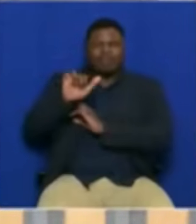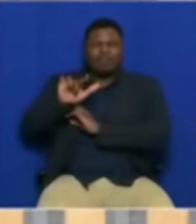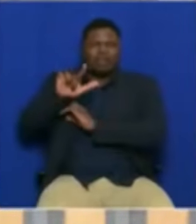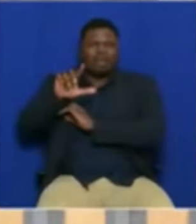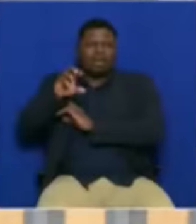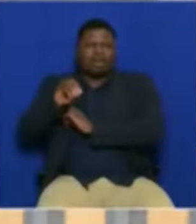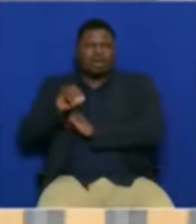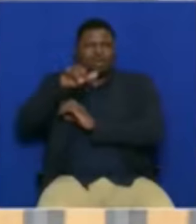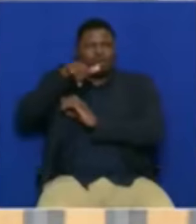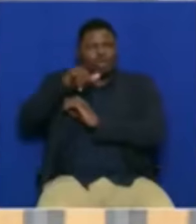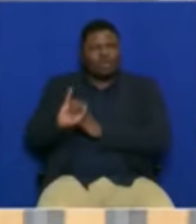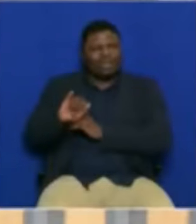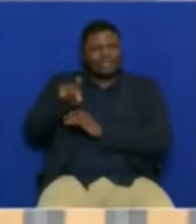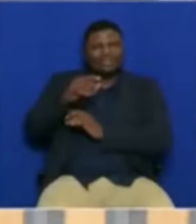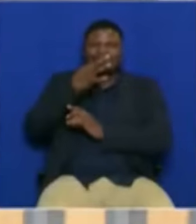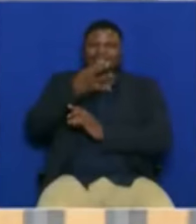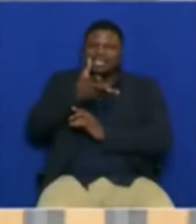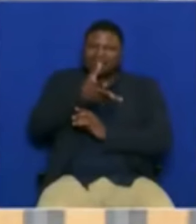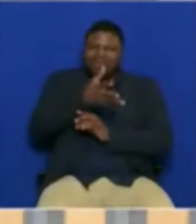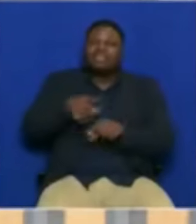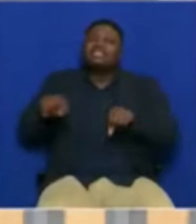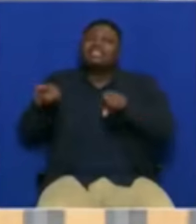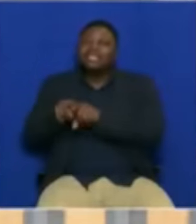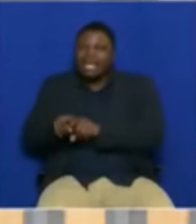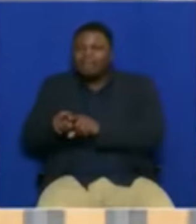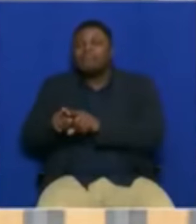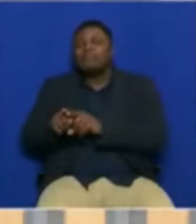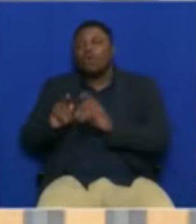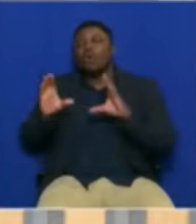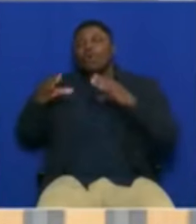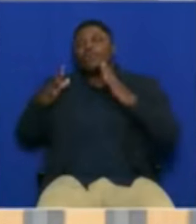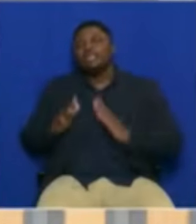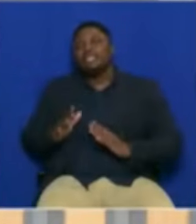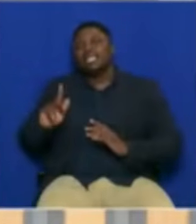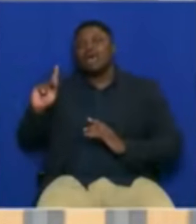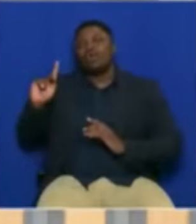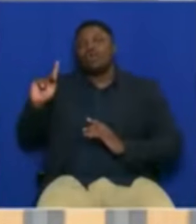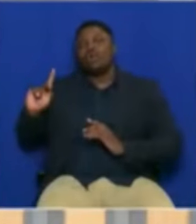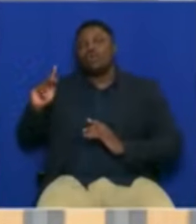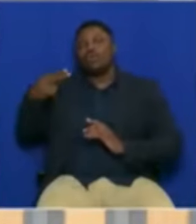Commissioner Kumalo was there as well. Where is the criminality